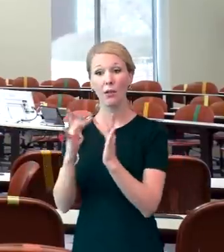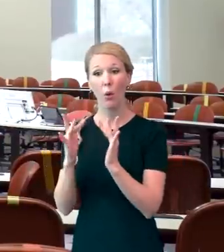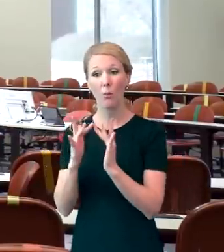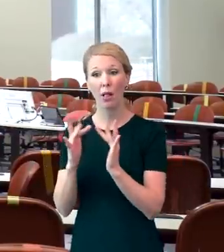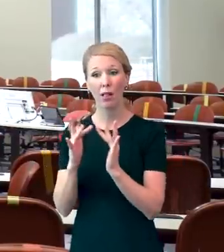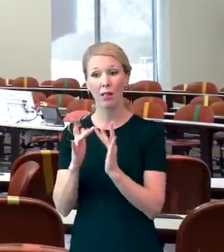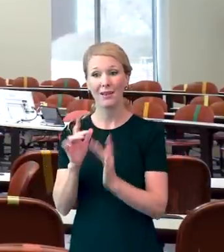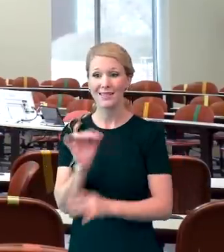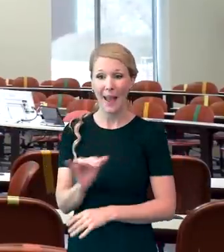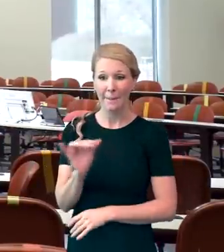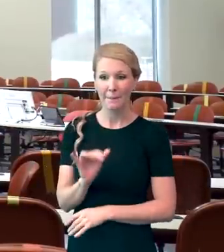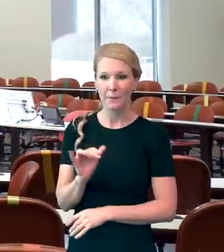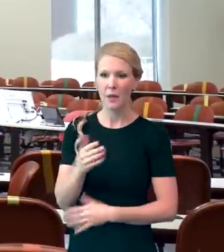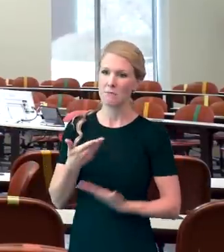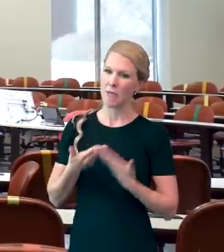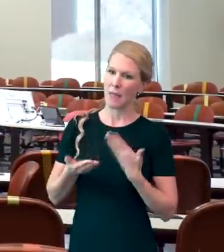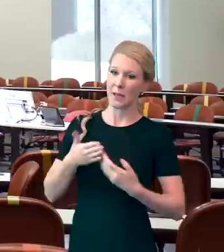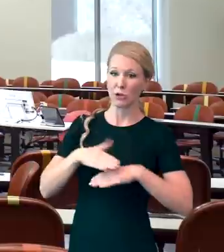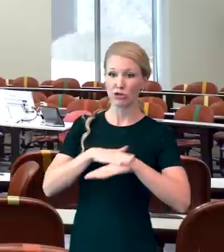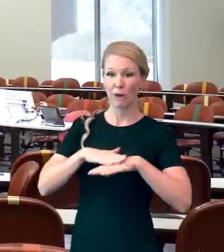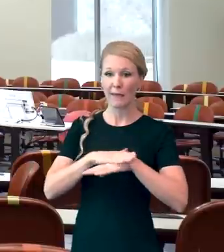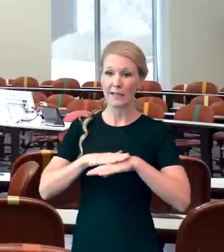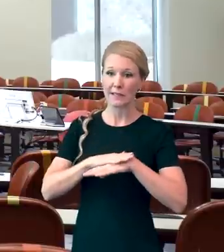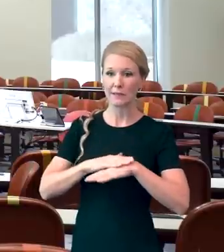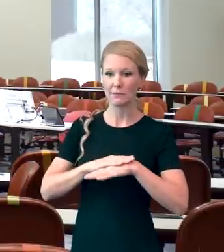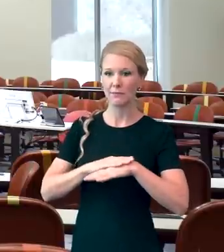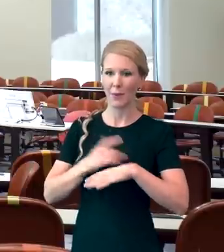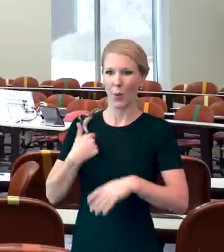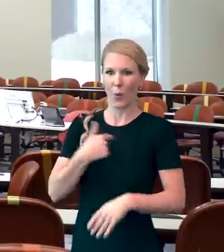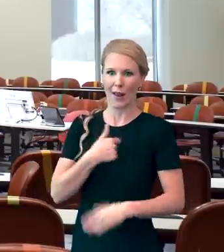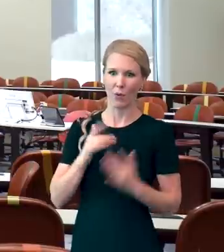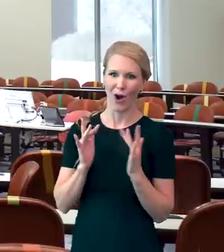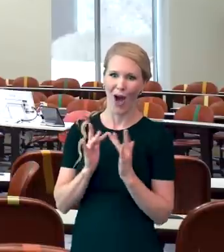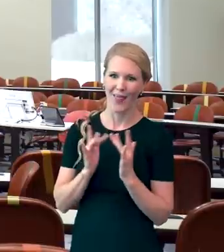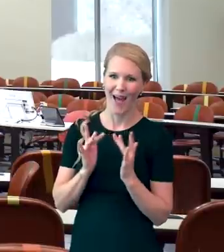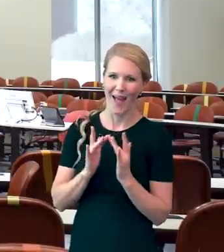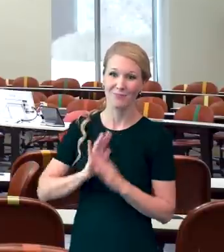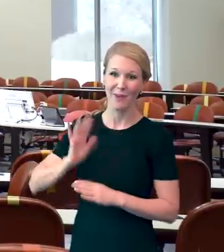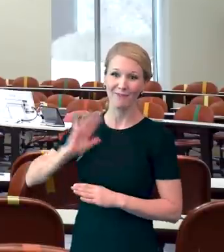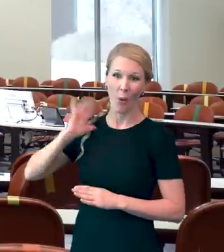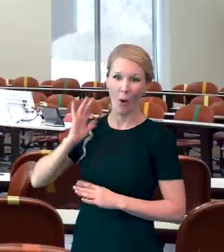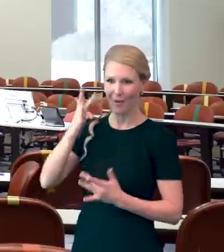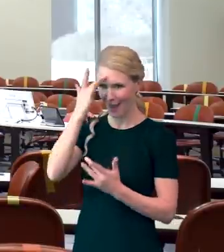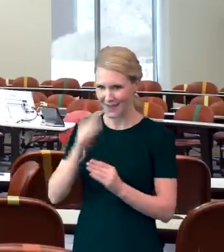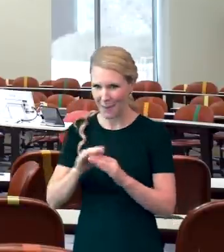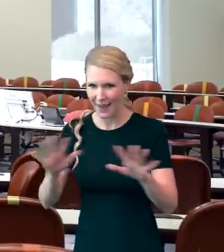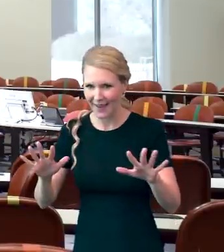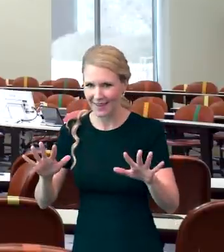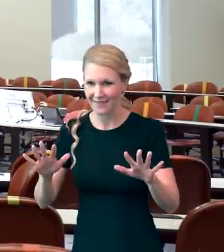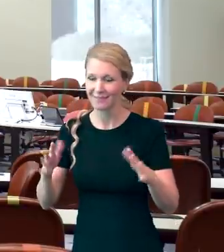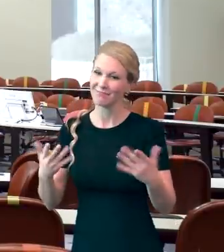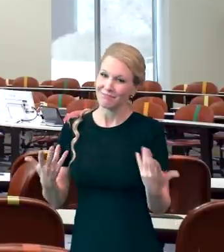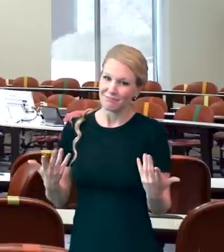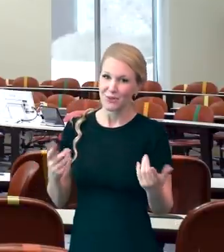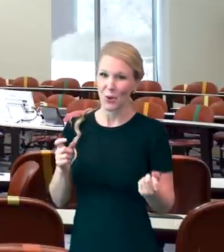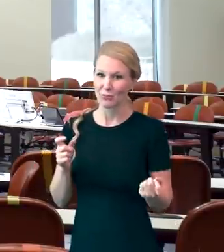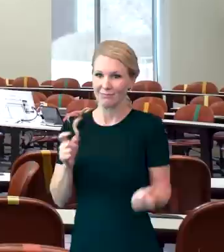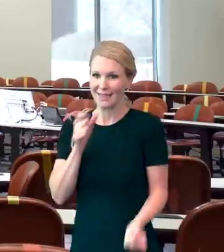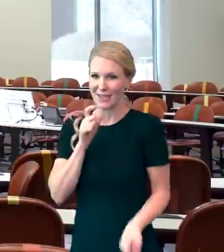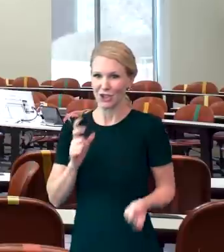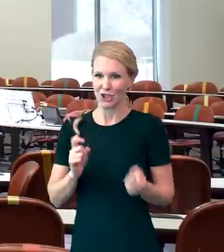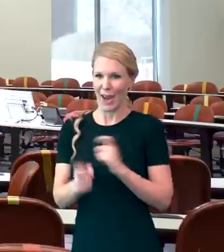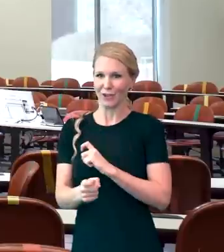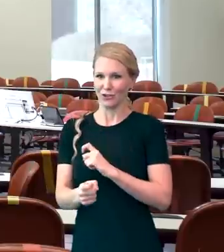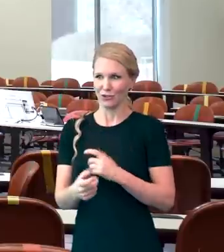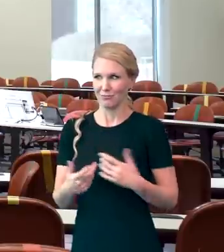Campus students. On the surface, things may look the same. You know, we were online before the pandemic, we were online during the pandemic, and